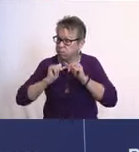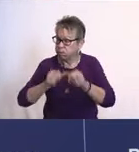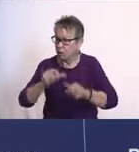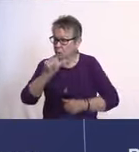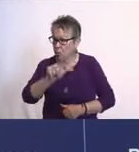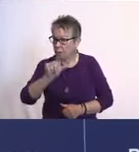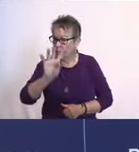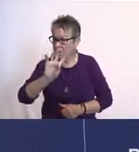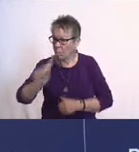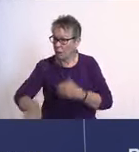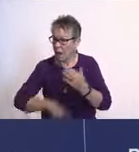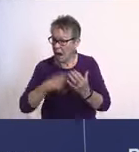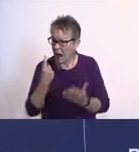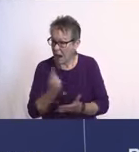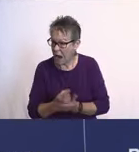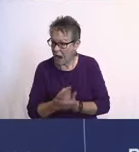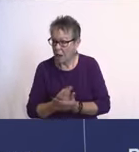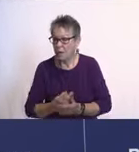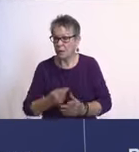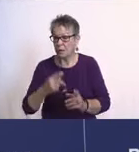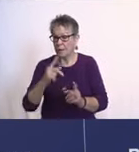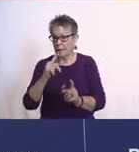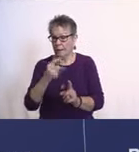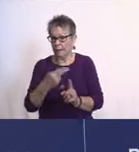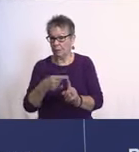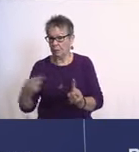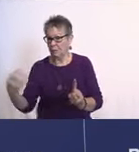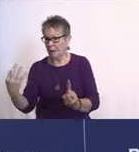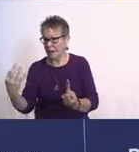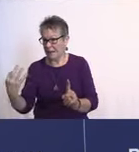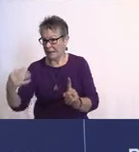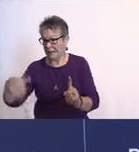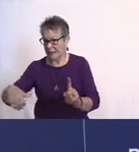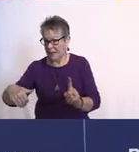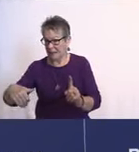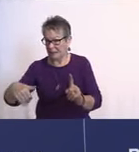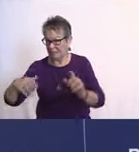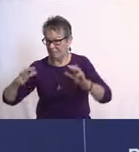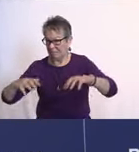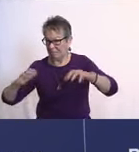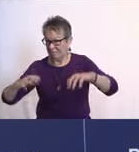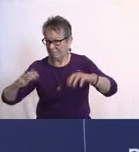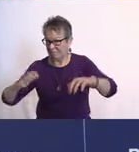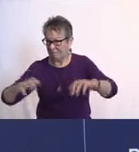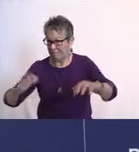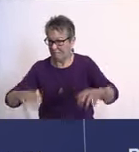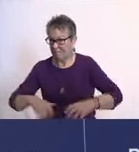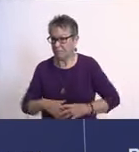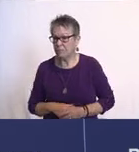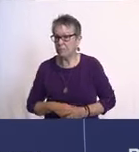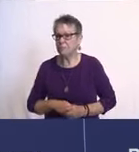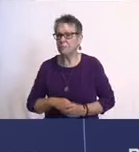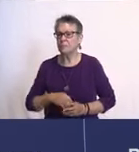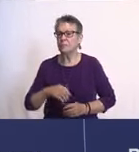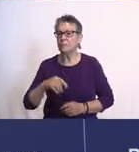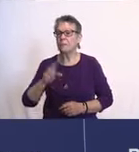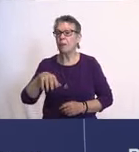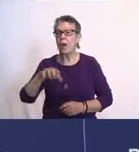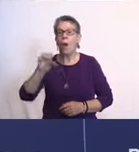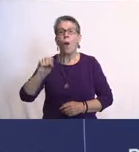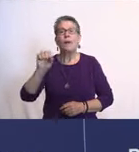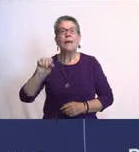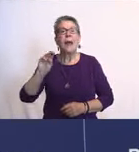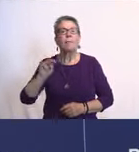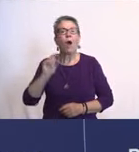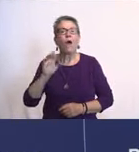on the COVID front with OEM and Department of Health, the commissioner went through the vaccine sites. I will note that the CDC